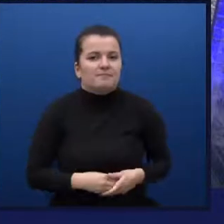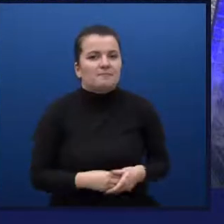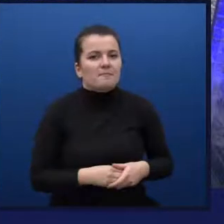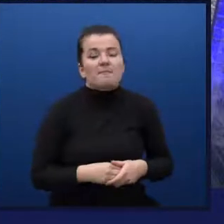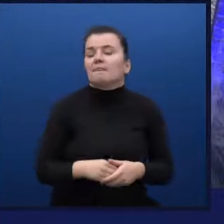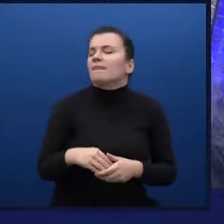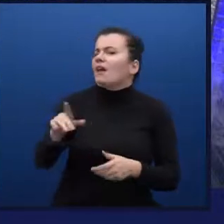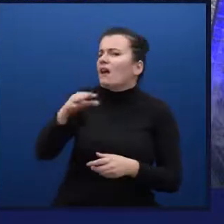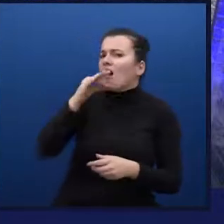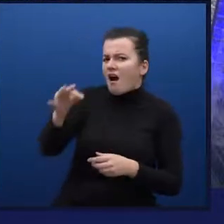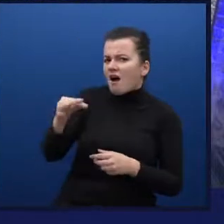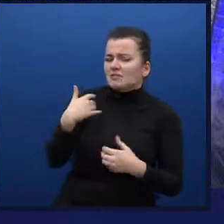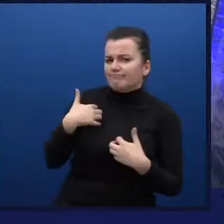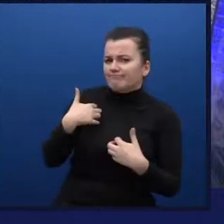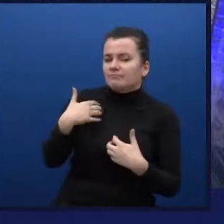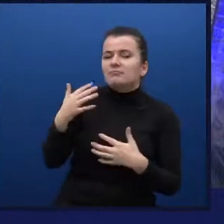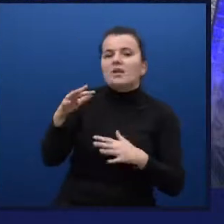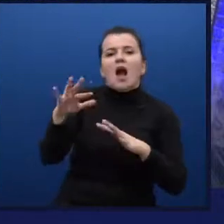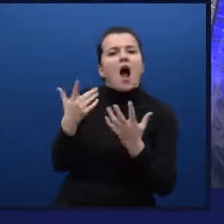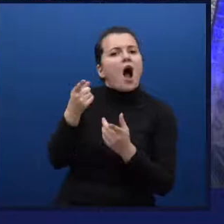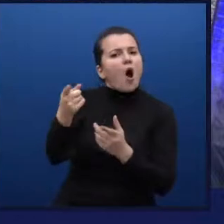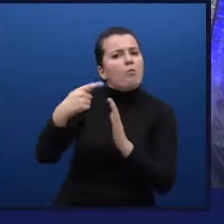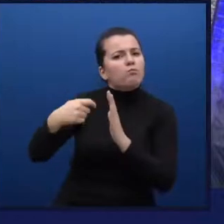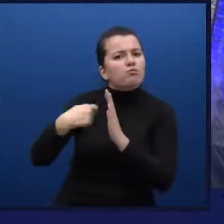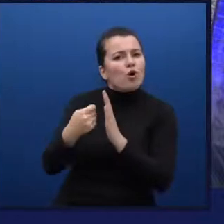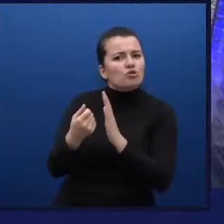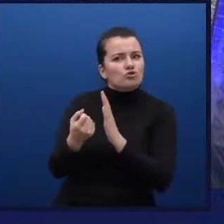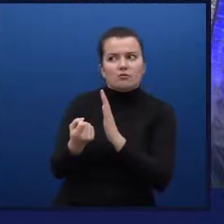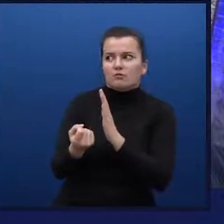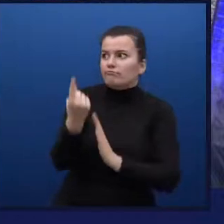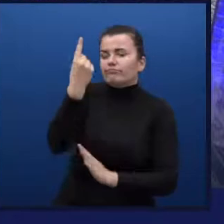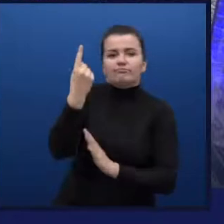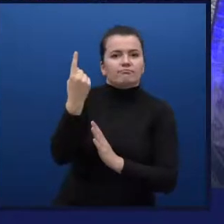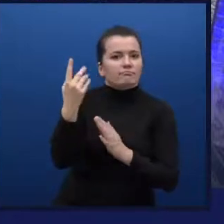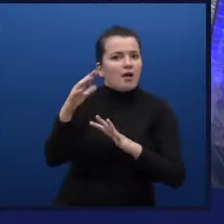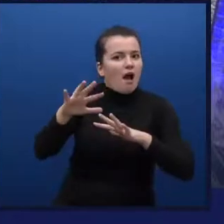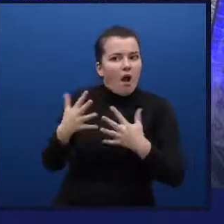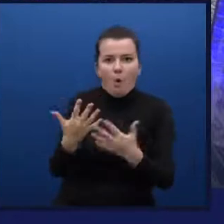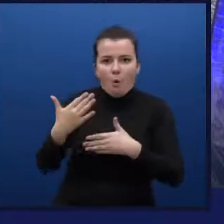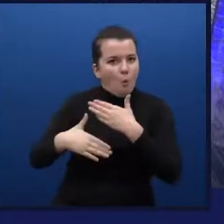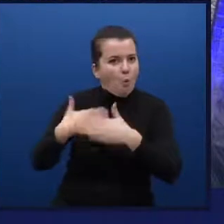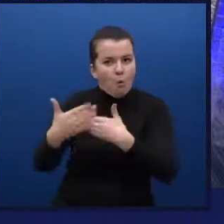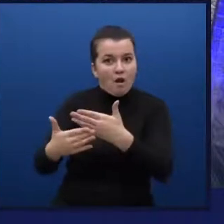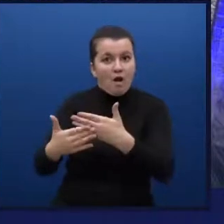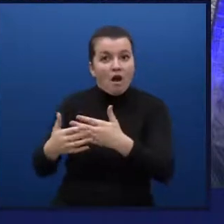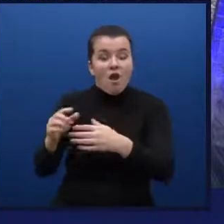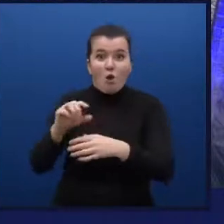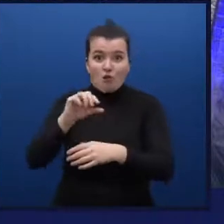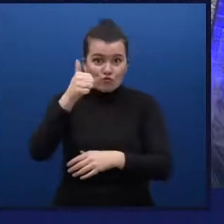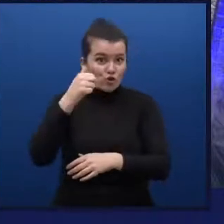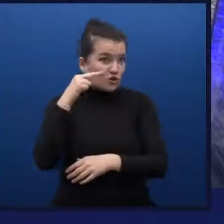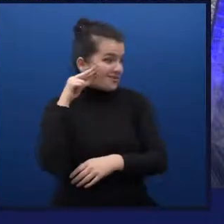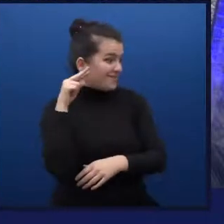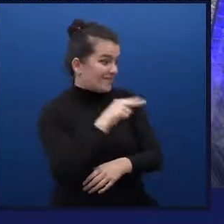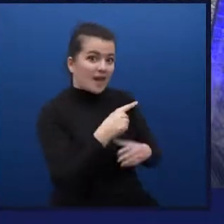did you actually start this project? Did you start from a technology perspective,